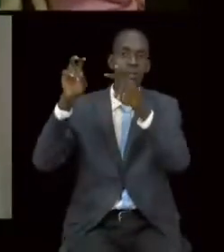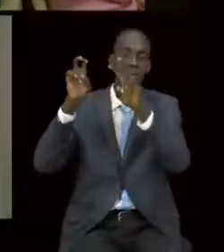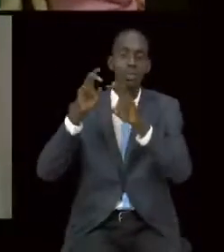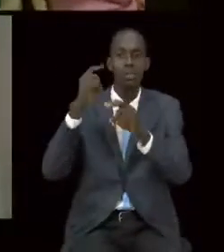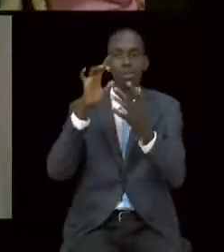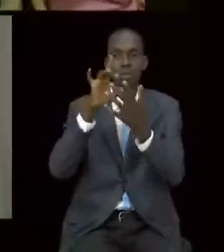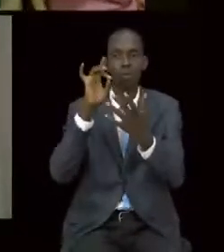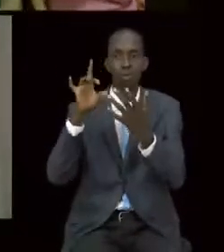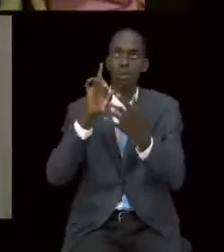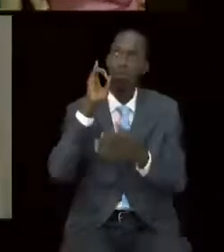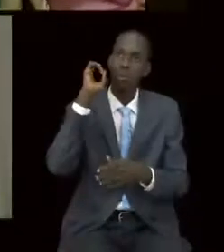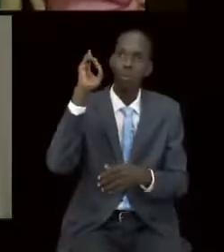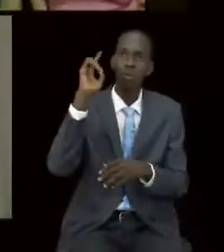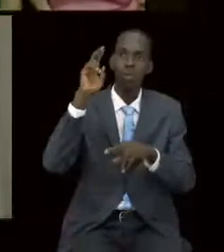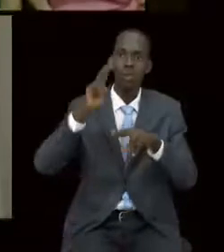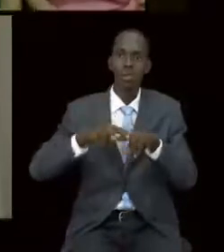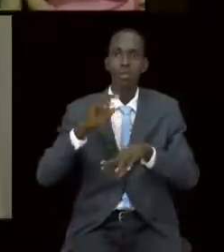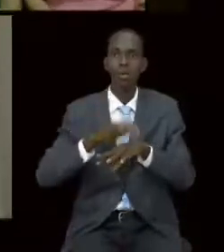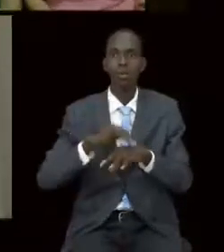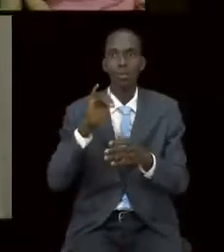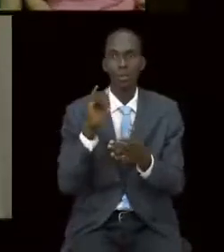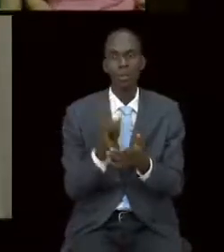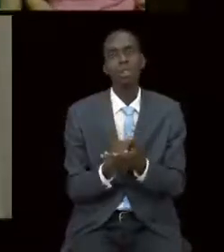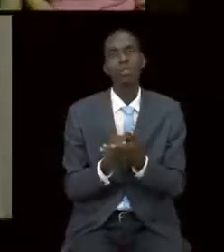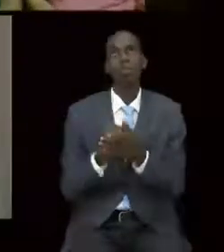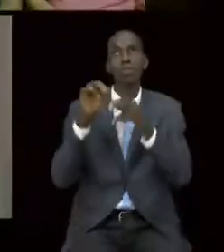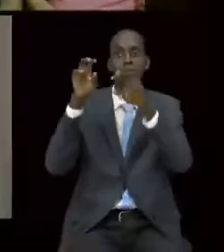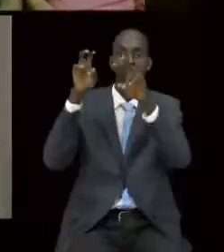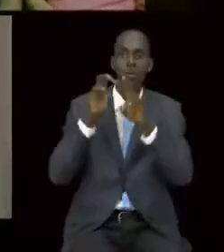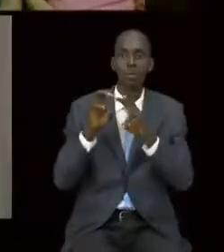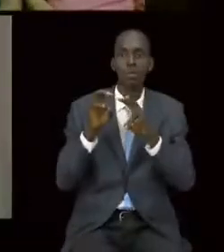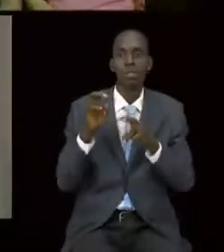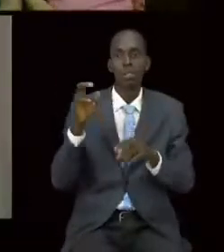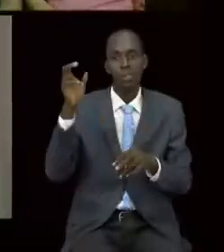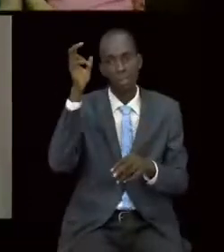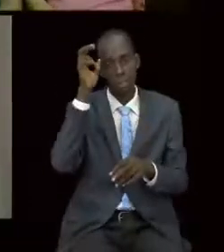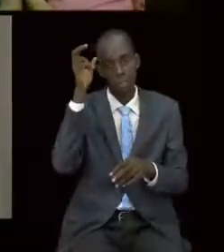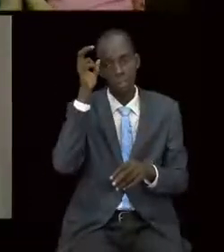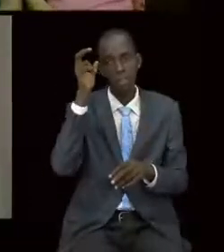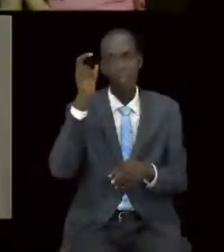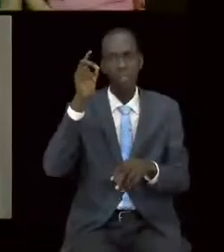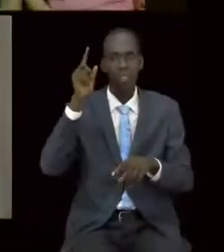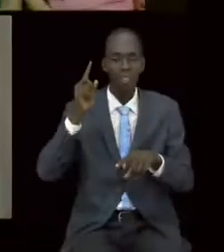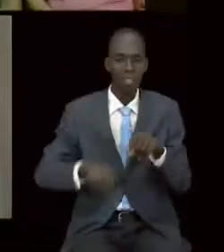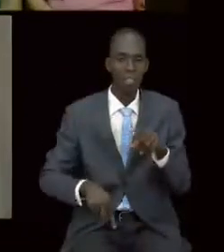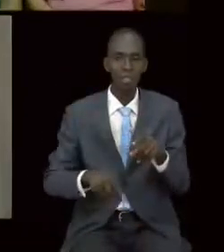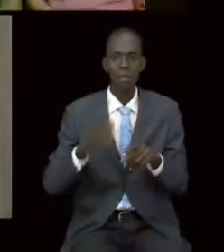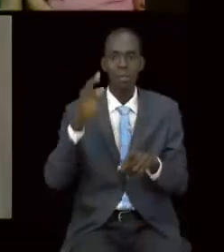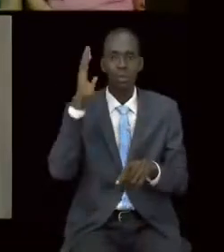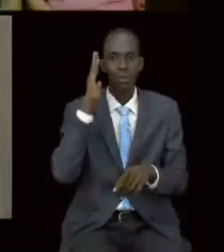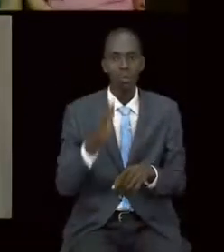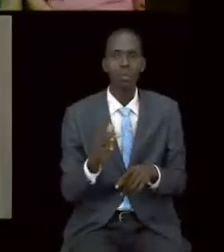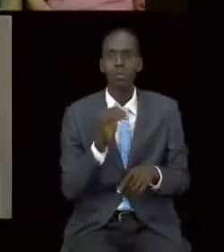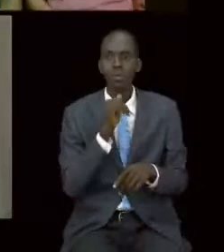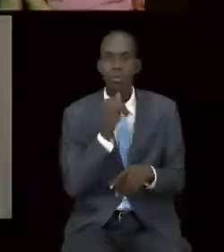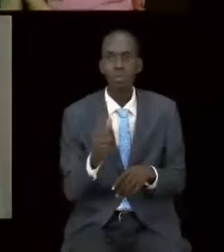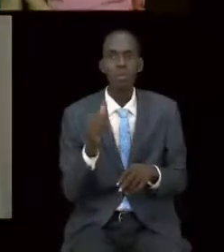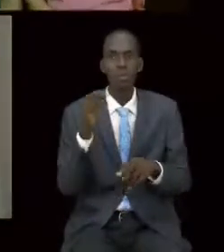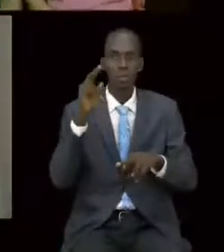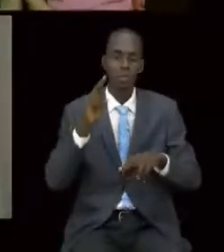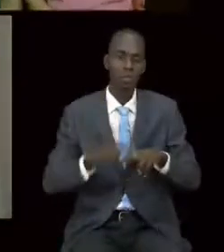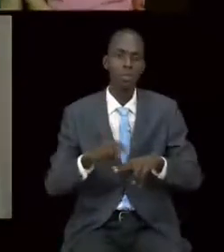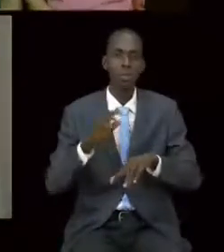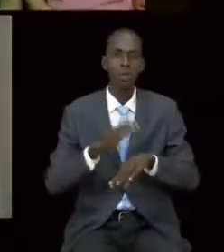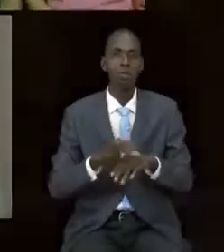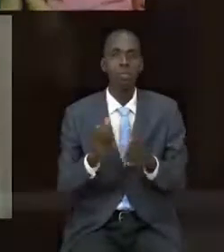Christ do not, cannot, will not sit on the same